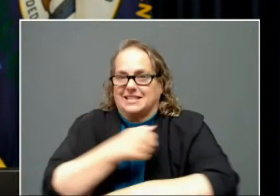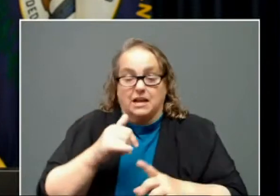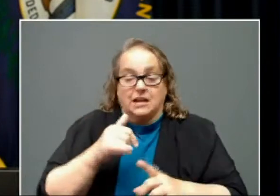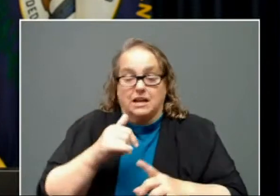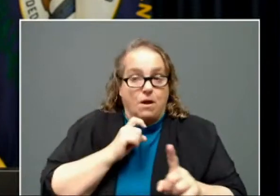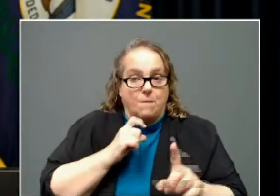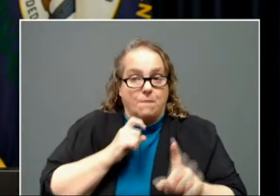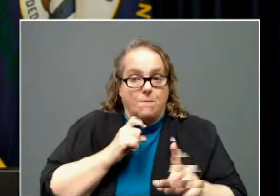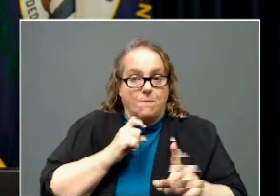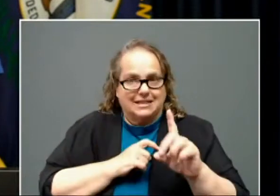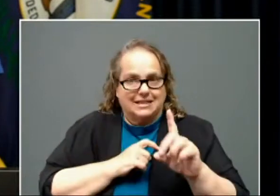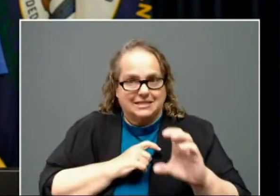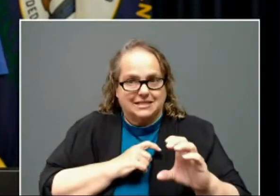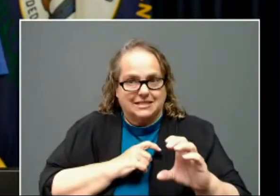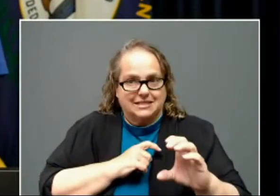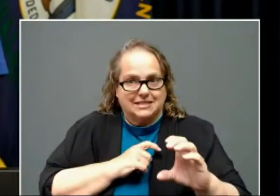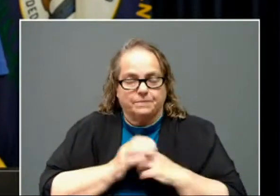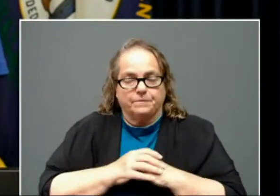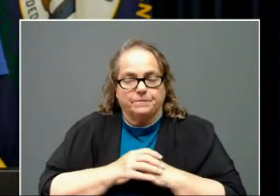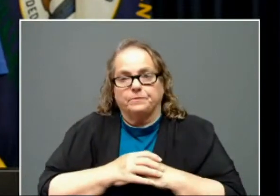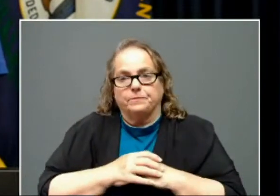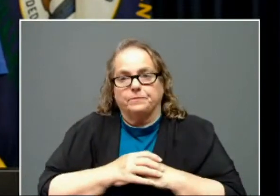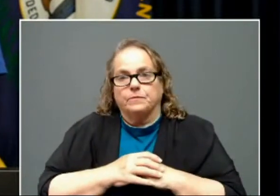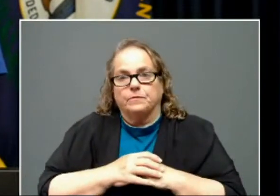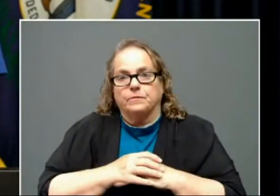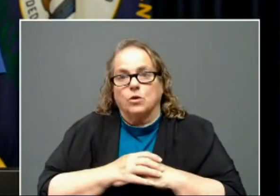what we also know is we've had